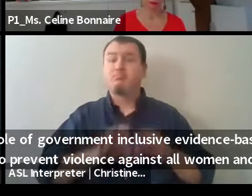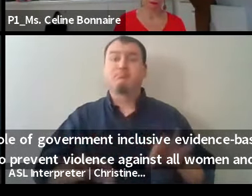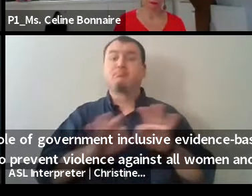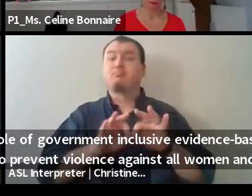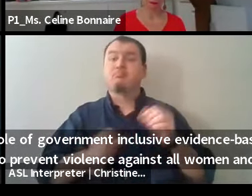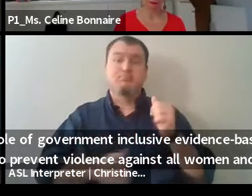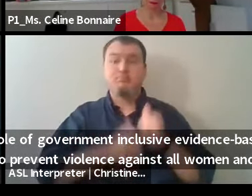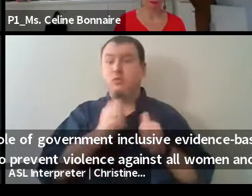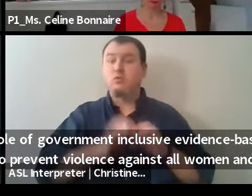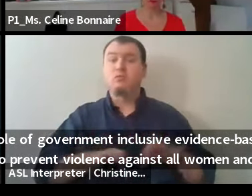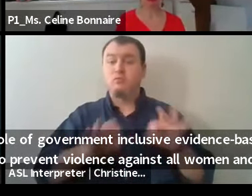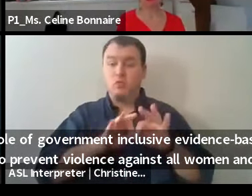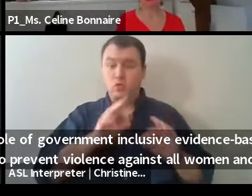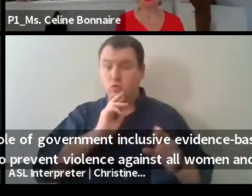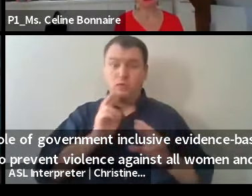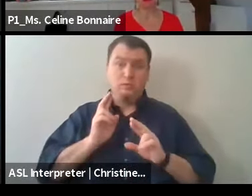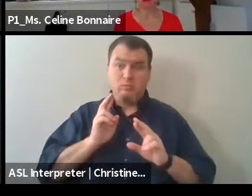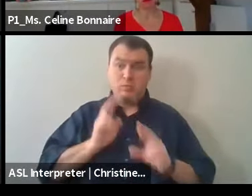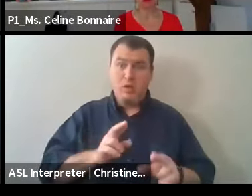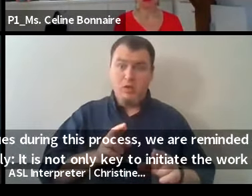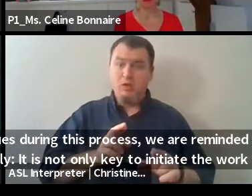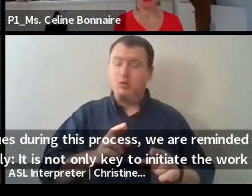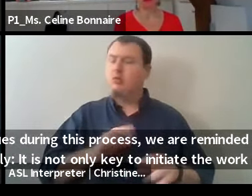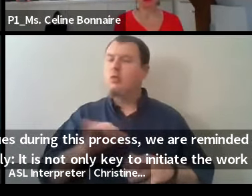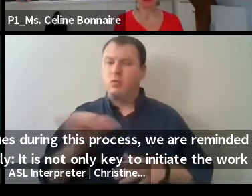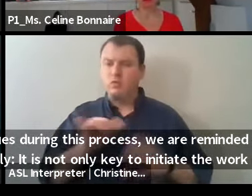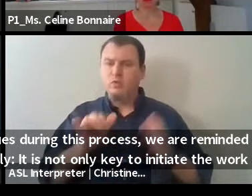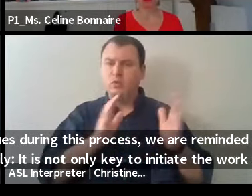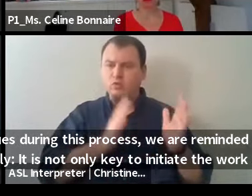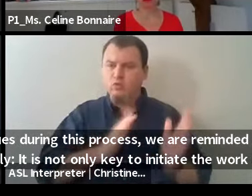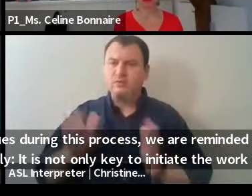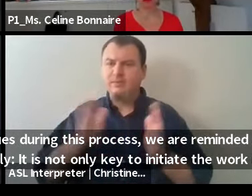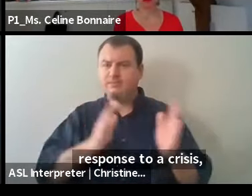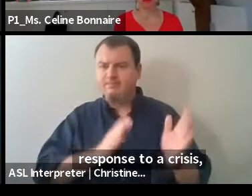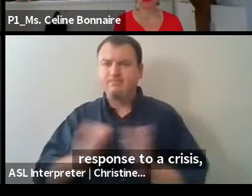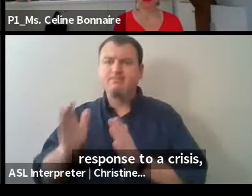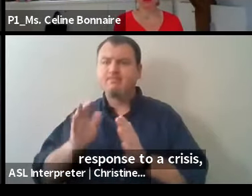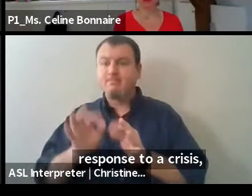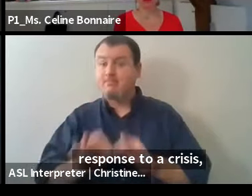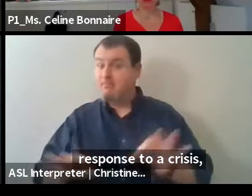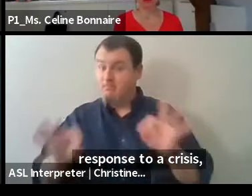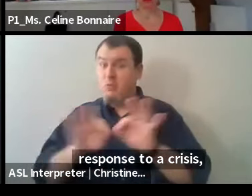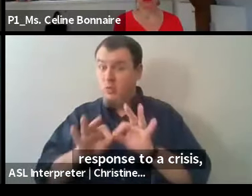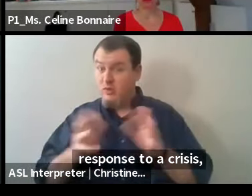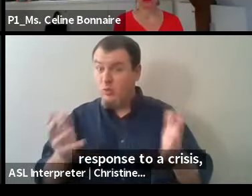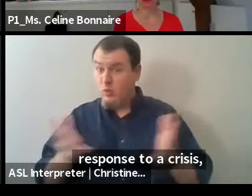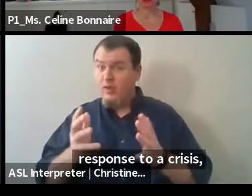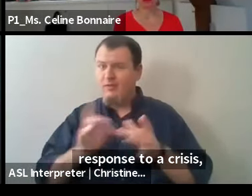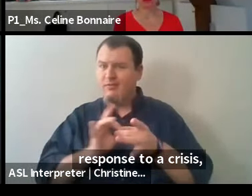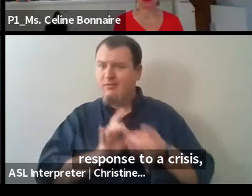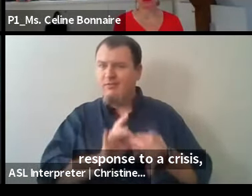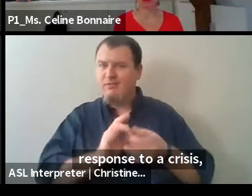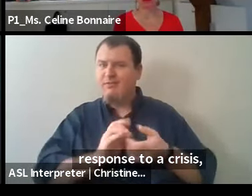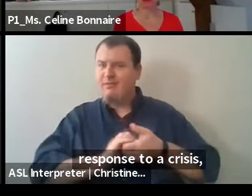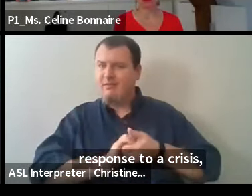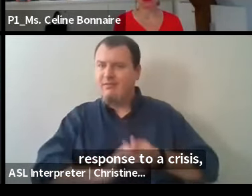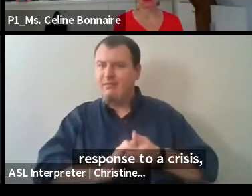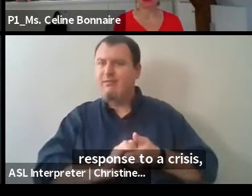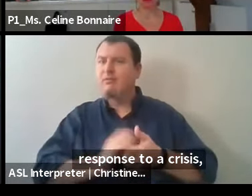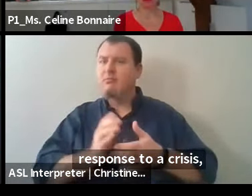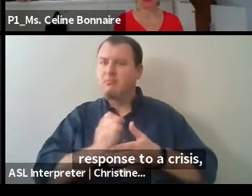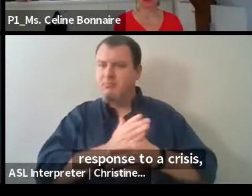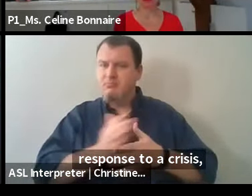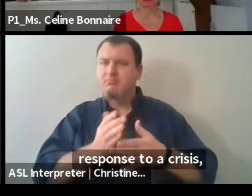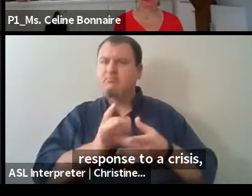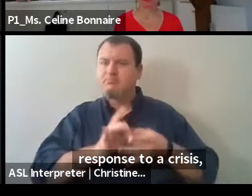in response to a crisis, but strategically, and most importantly, in coordination, collaboration, and partnership